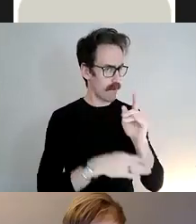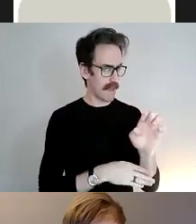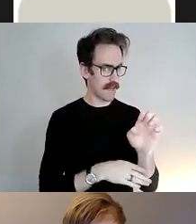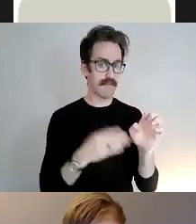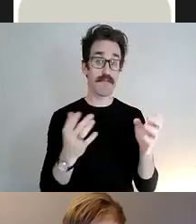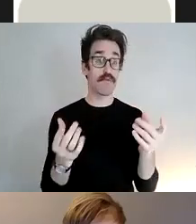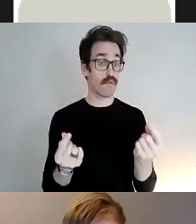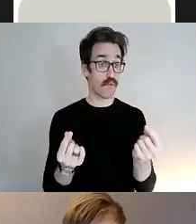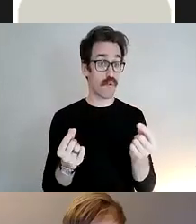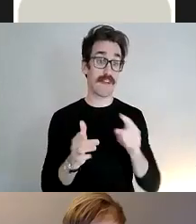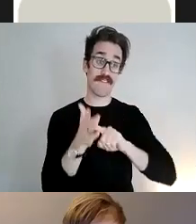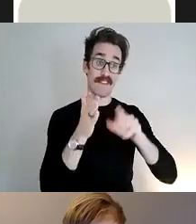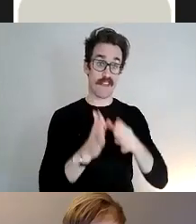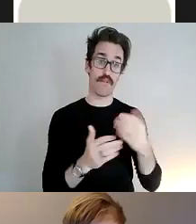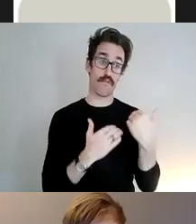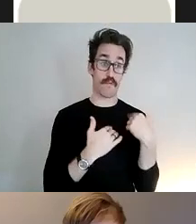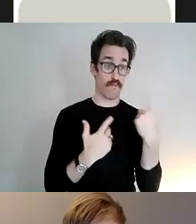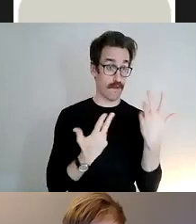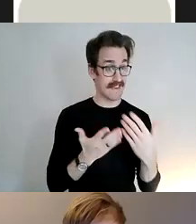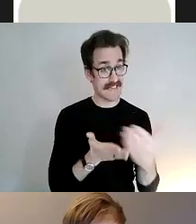would be the next slide.